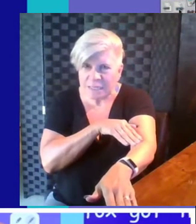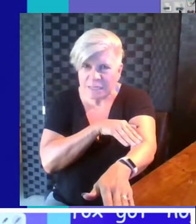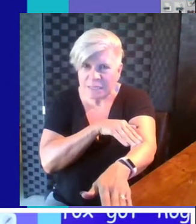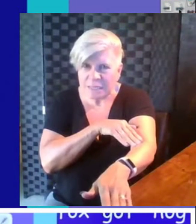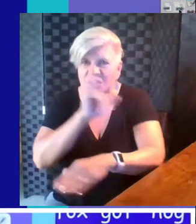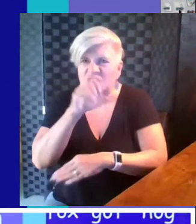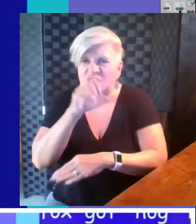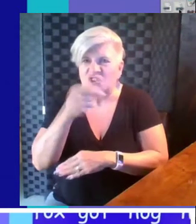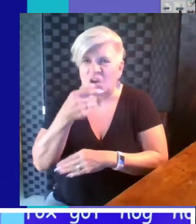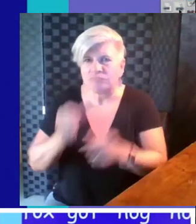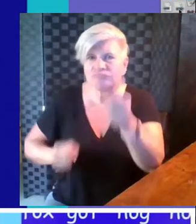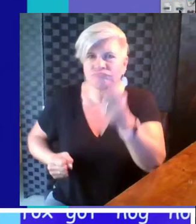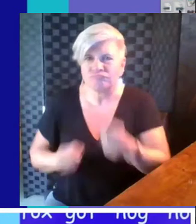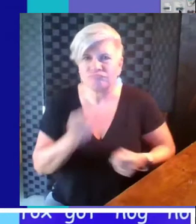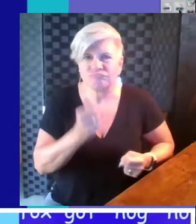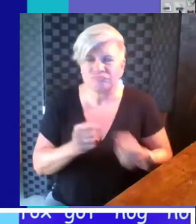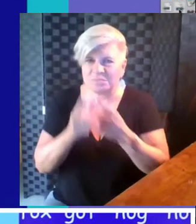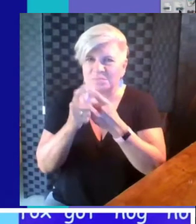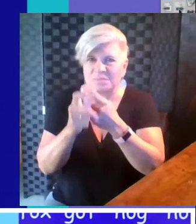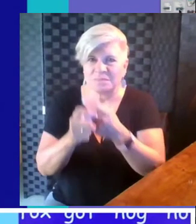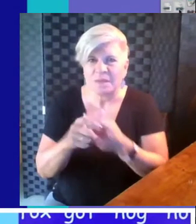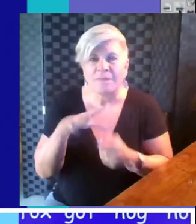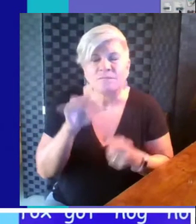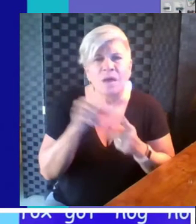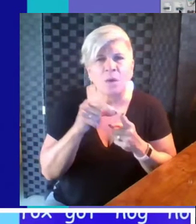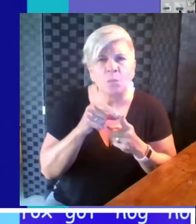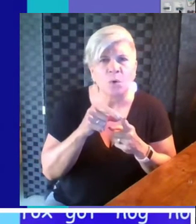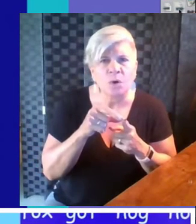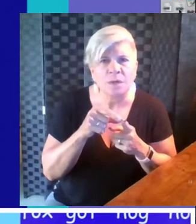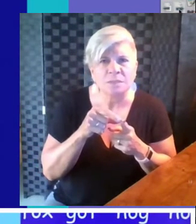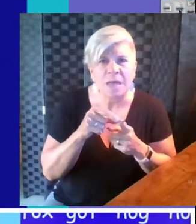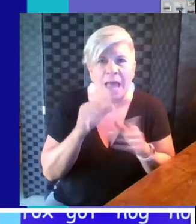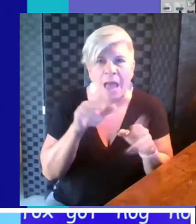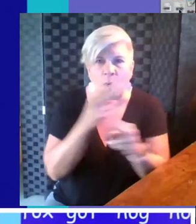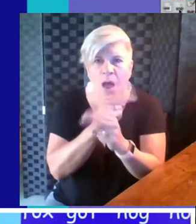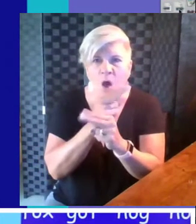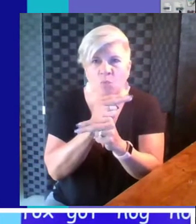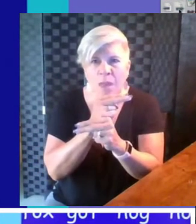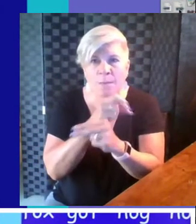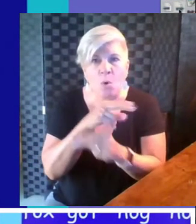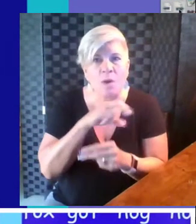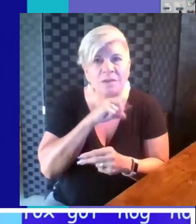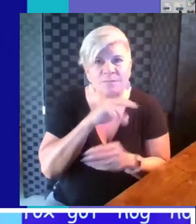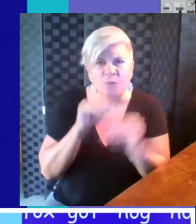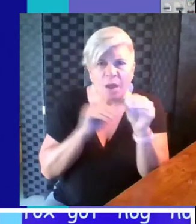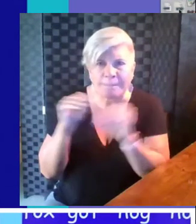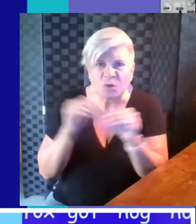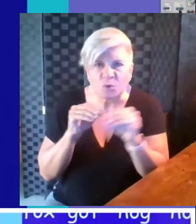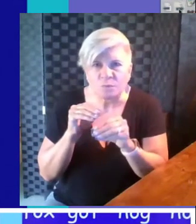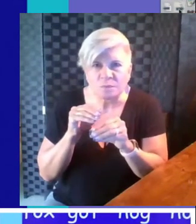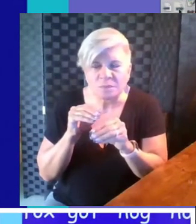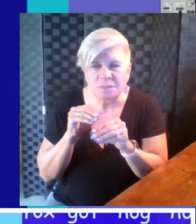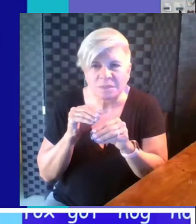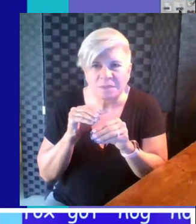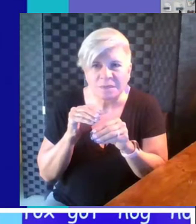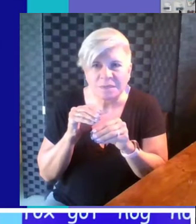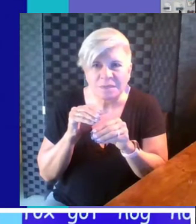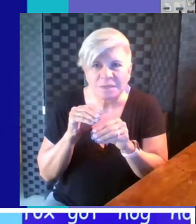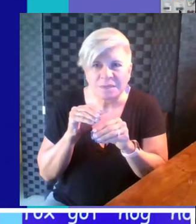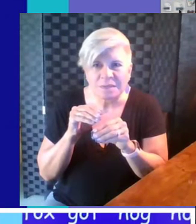Read this word. Jog. Can you find a word that's how a rabbit or a frog moves?